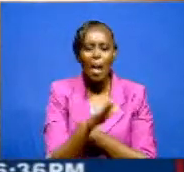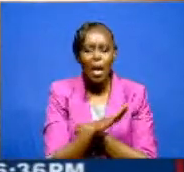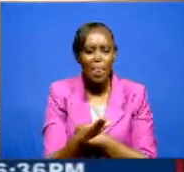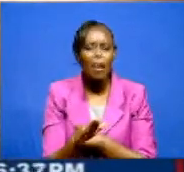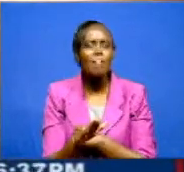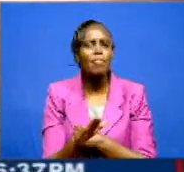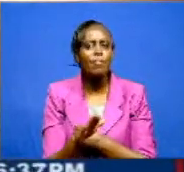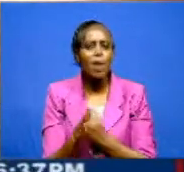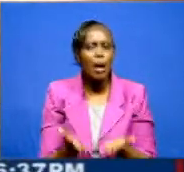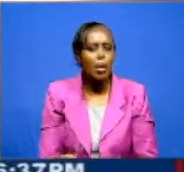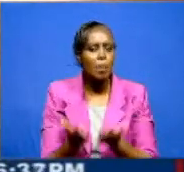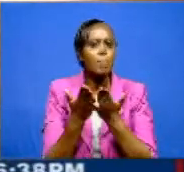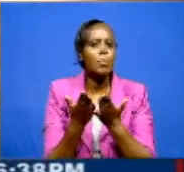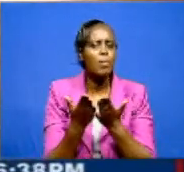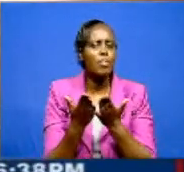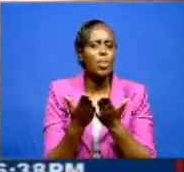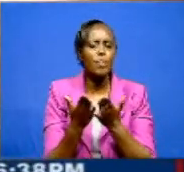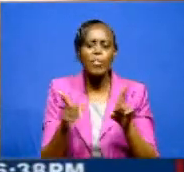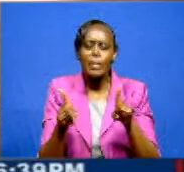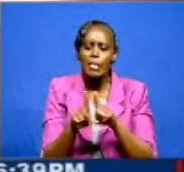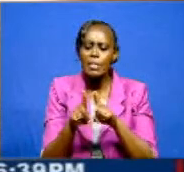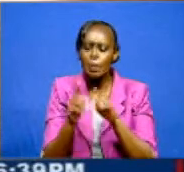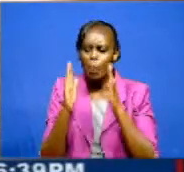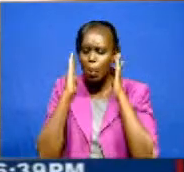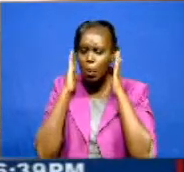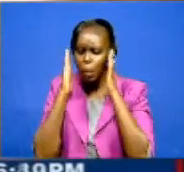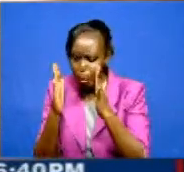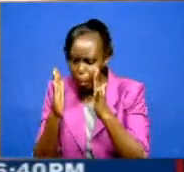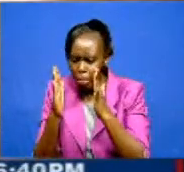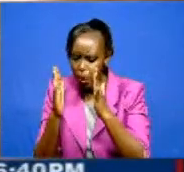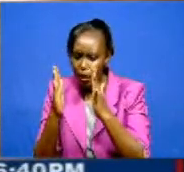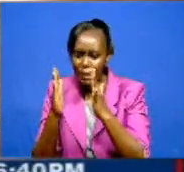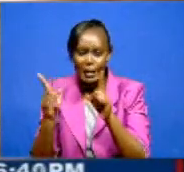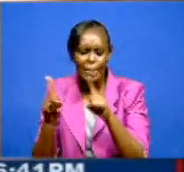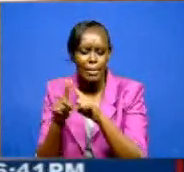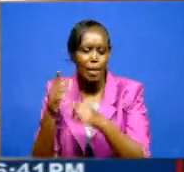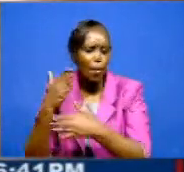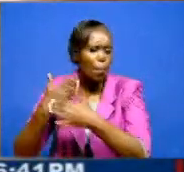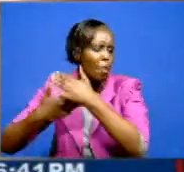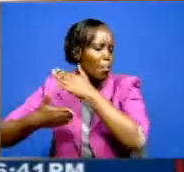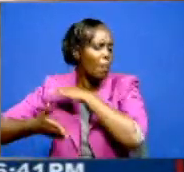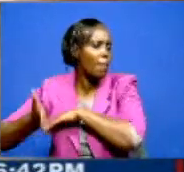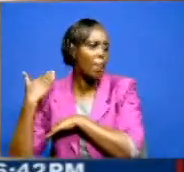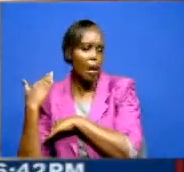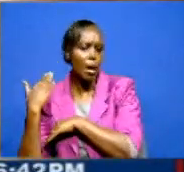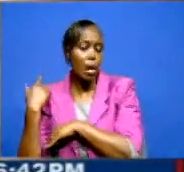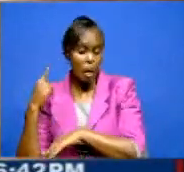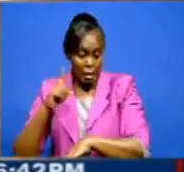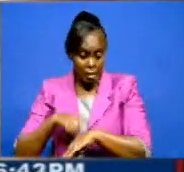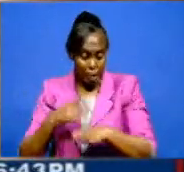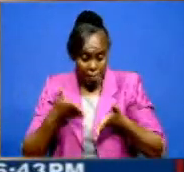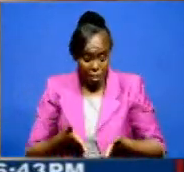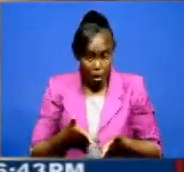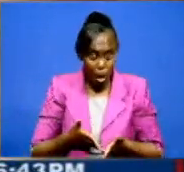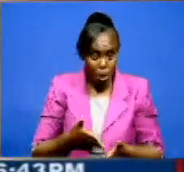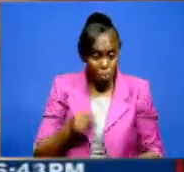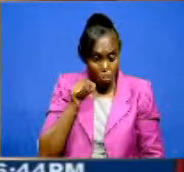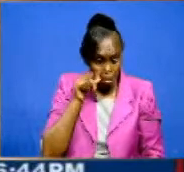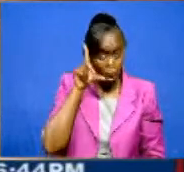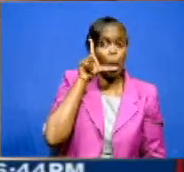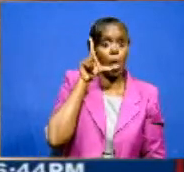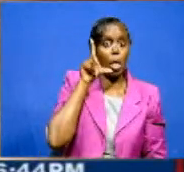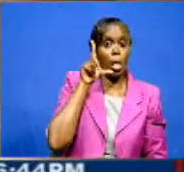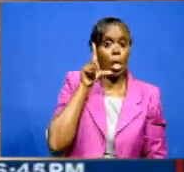thinking in the last century. Mr. Speaker, it is time we woke up as a